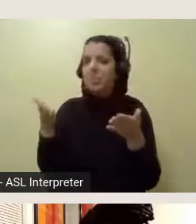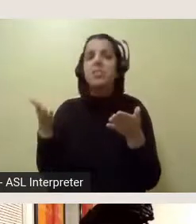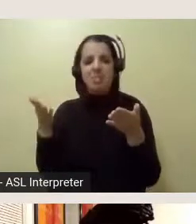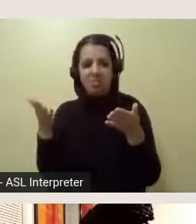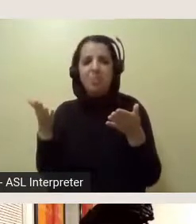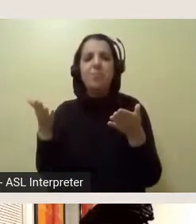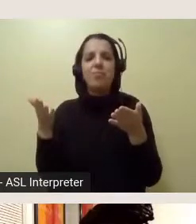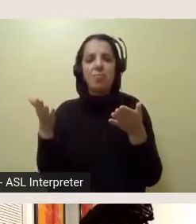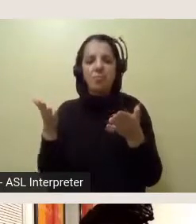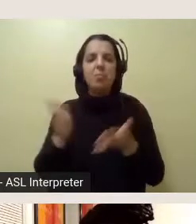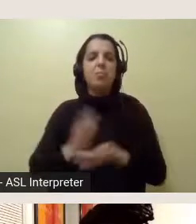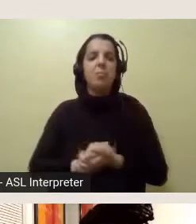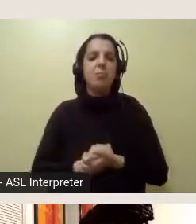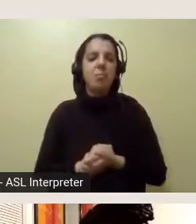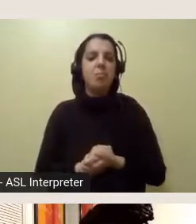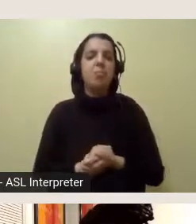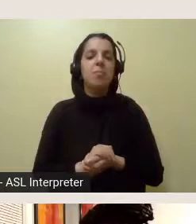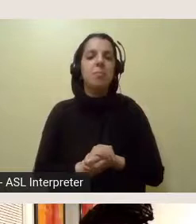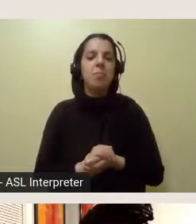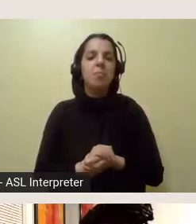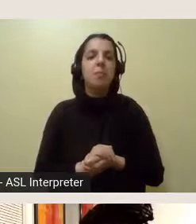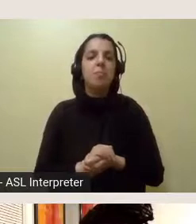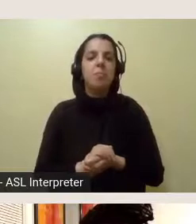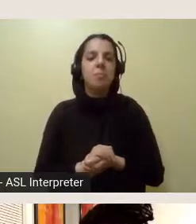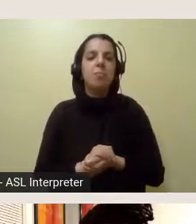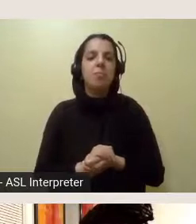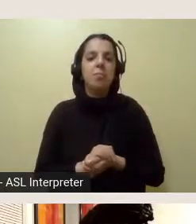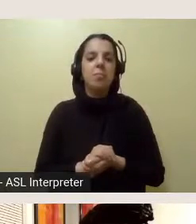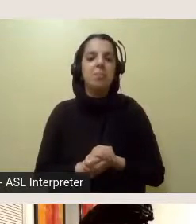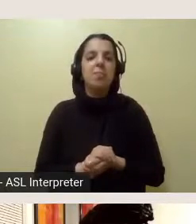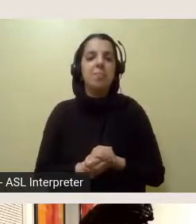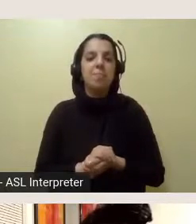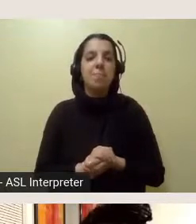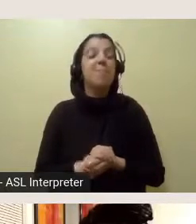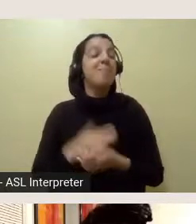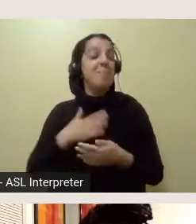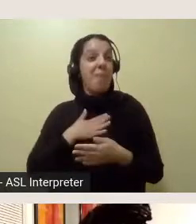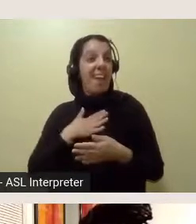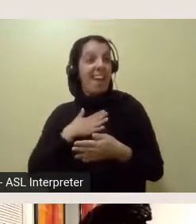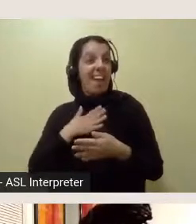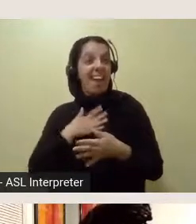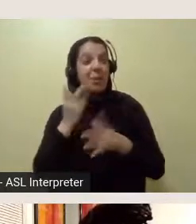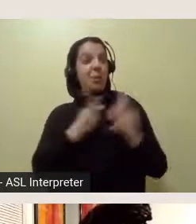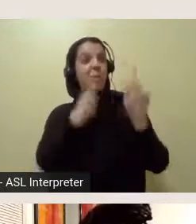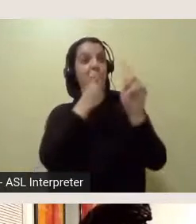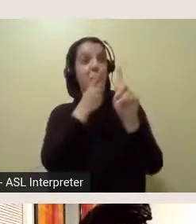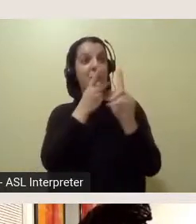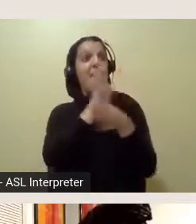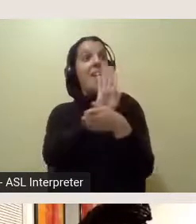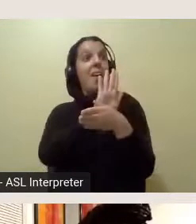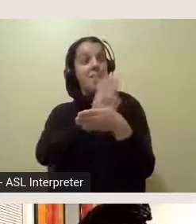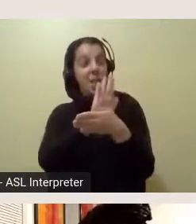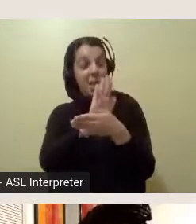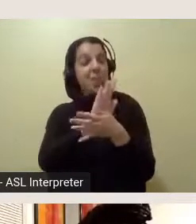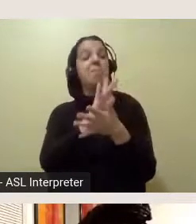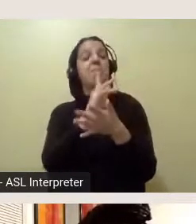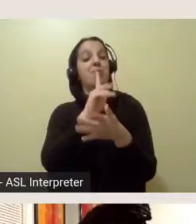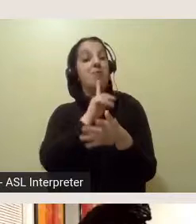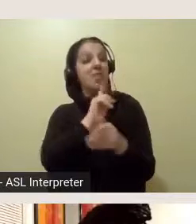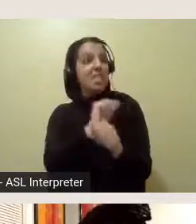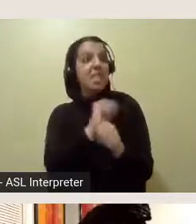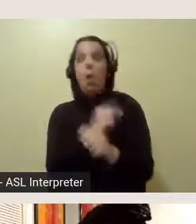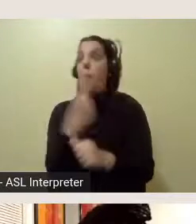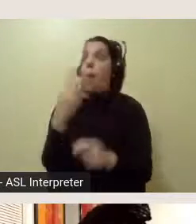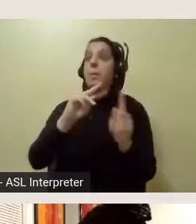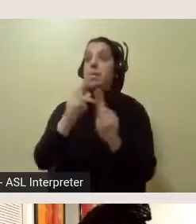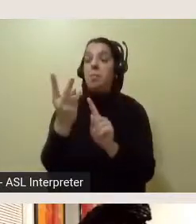and spoke sort of towards like what they were wanting to hear. And it's just not the type of film I wanted to make because this was two communities of